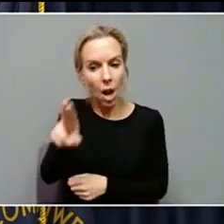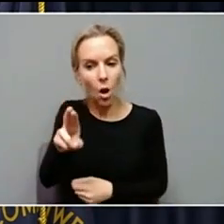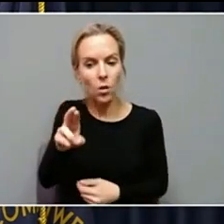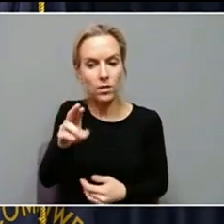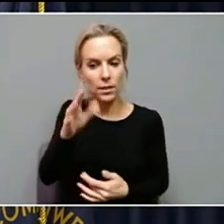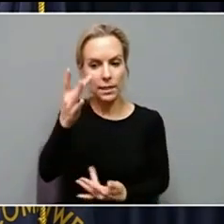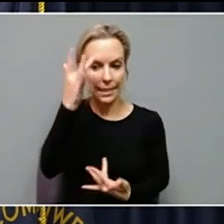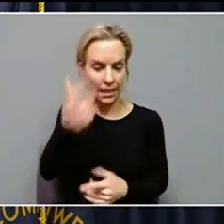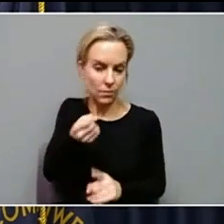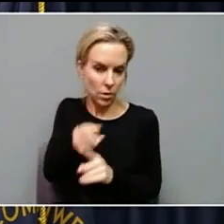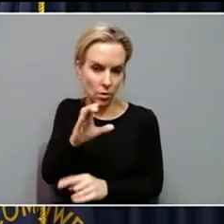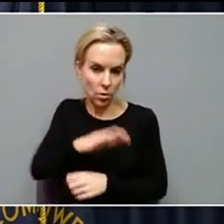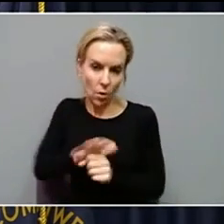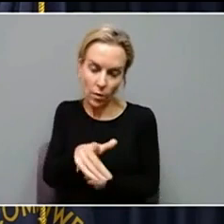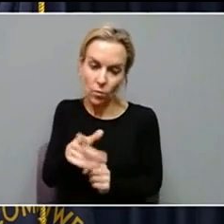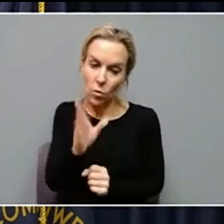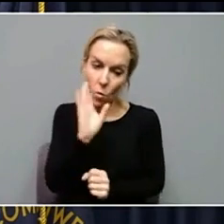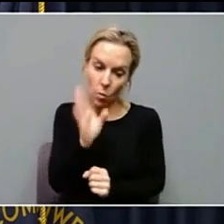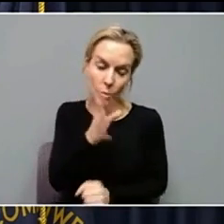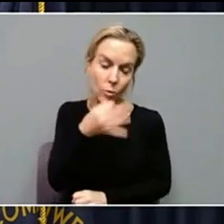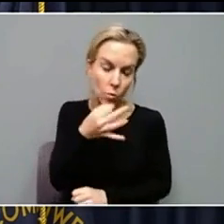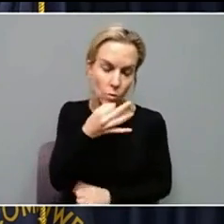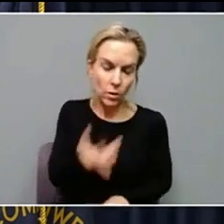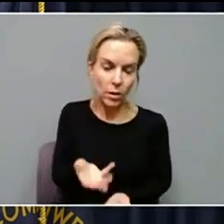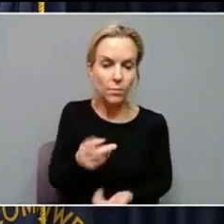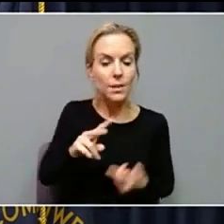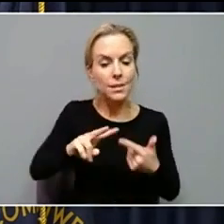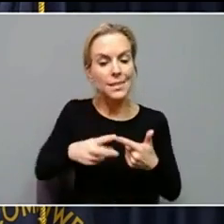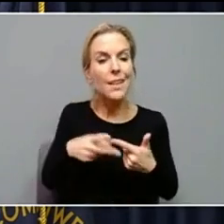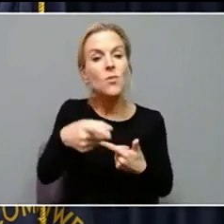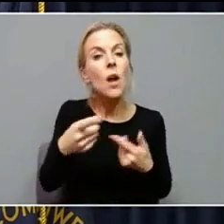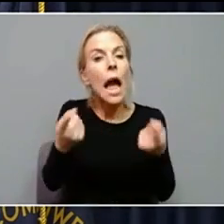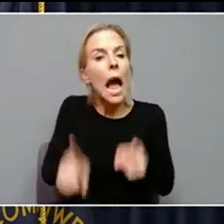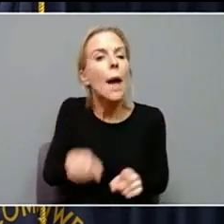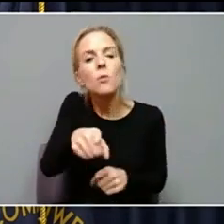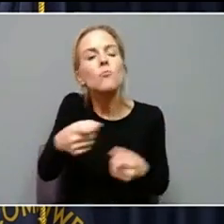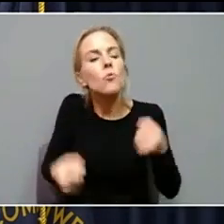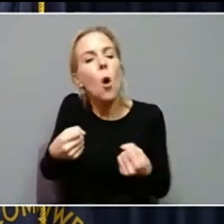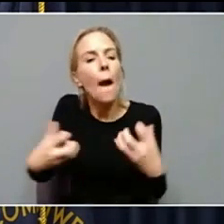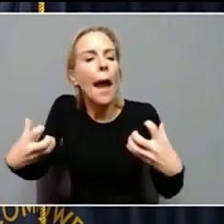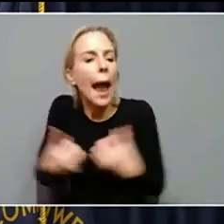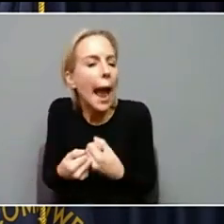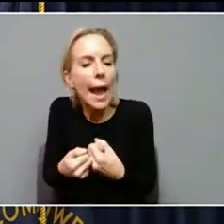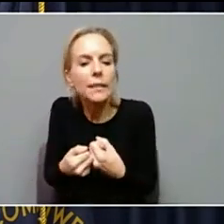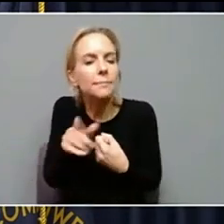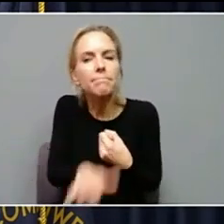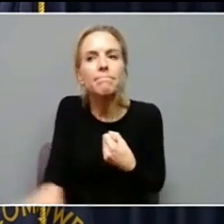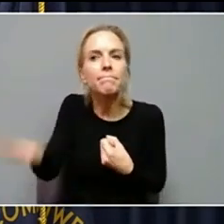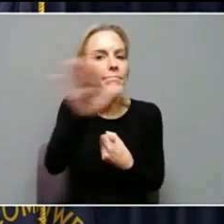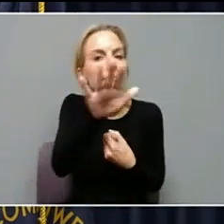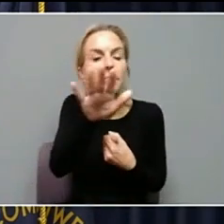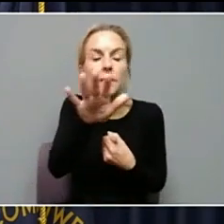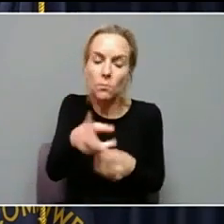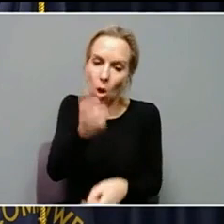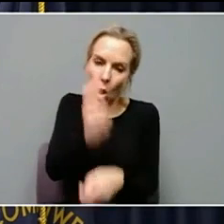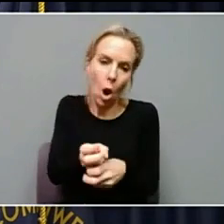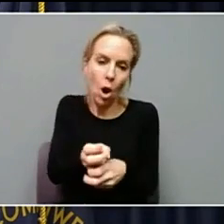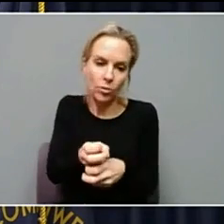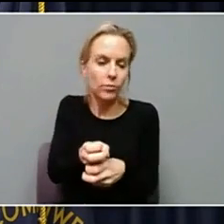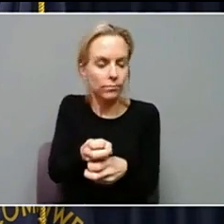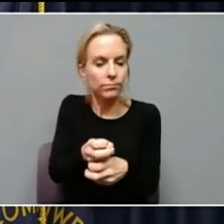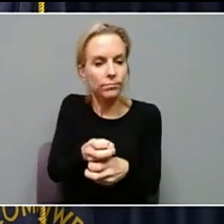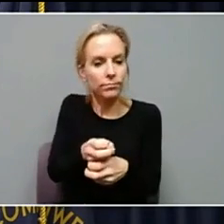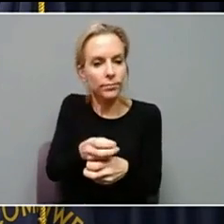will. But second, if you're in a car accident today in most regions of the state, it's going to be a lot harder to get the help that you